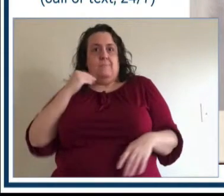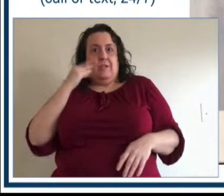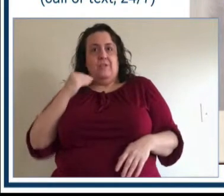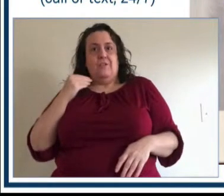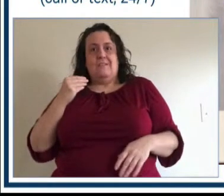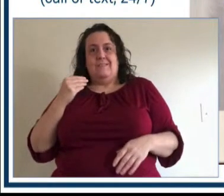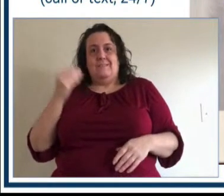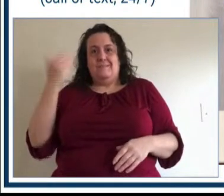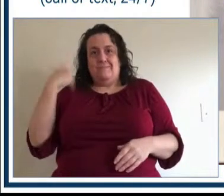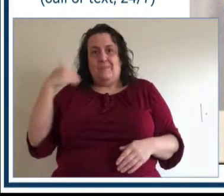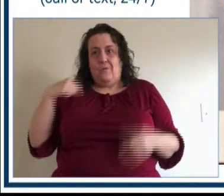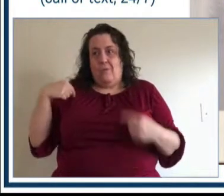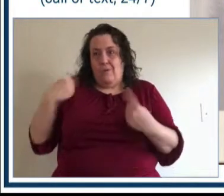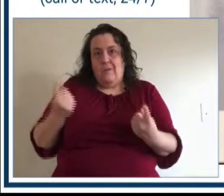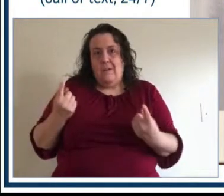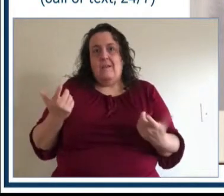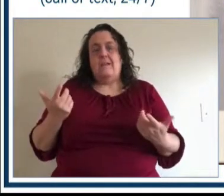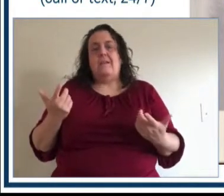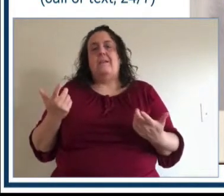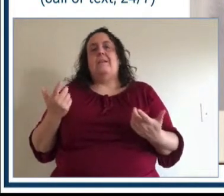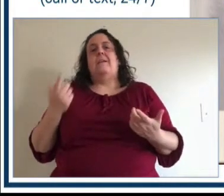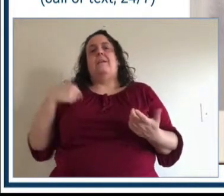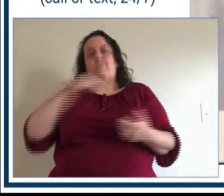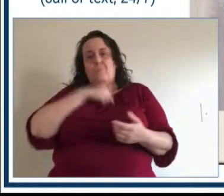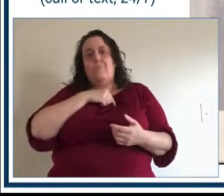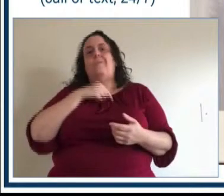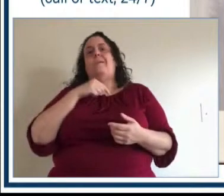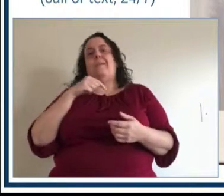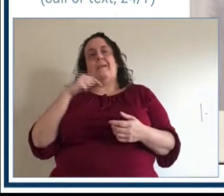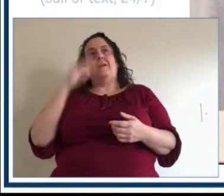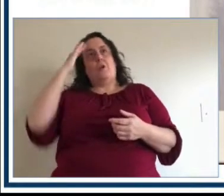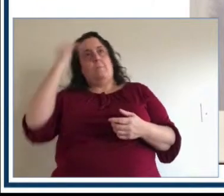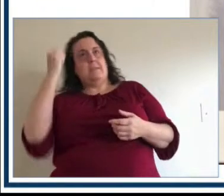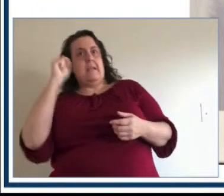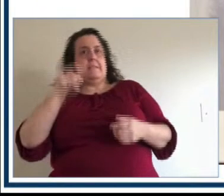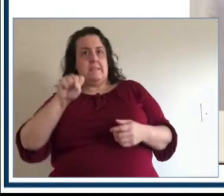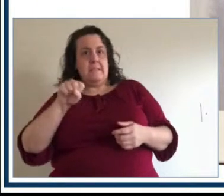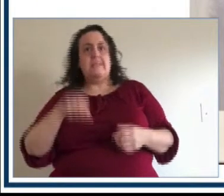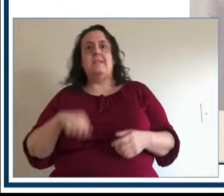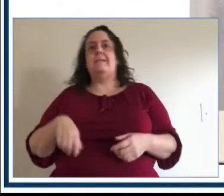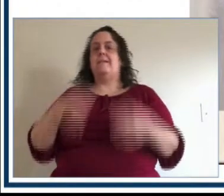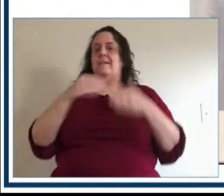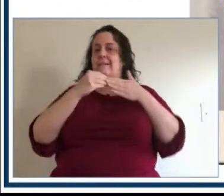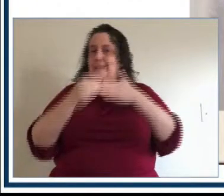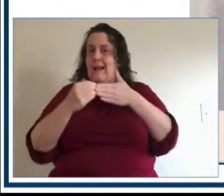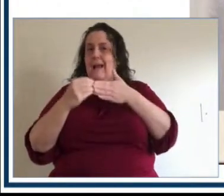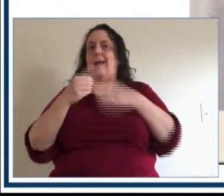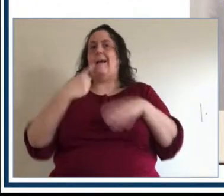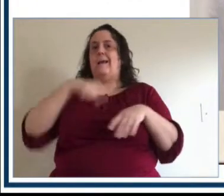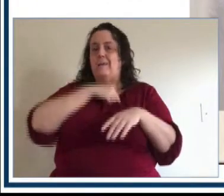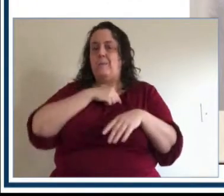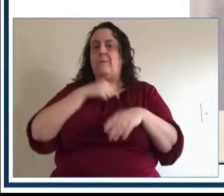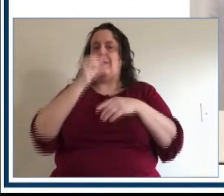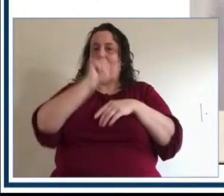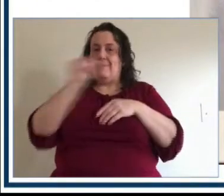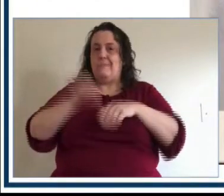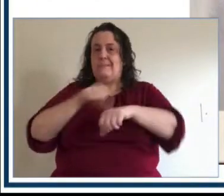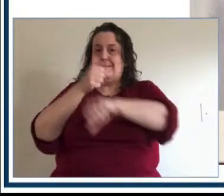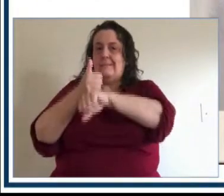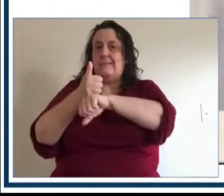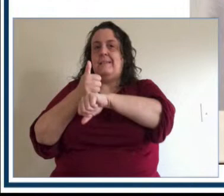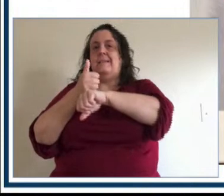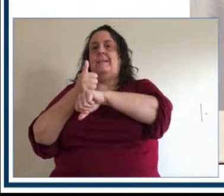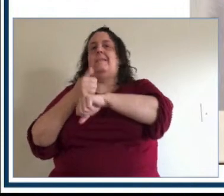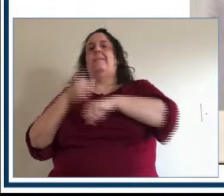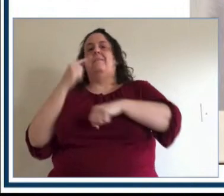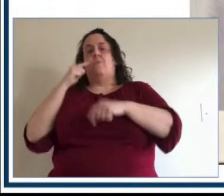also requires some government guidance. So that means bringing back some of the restrictions that were in place for Phase 4, which